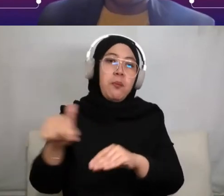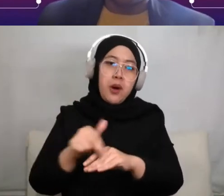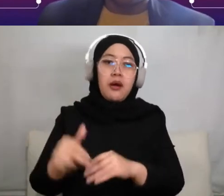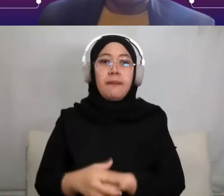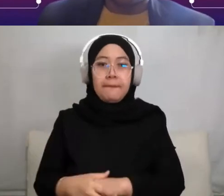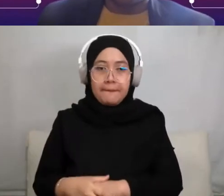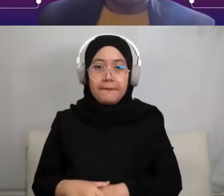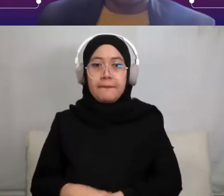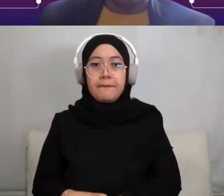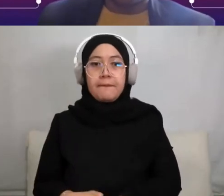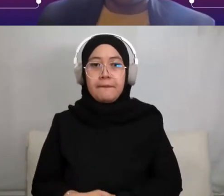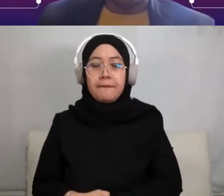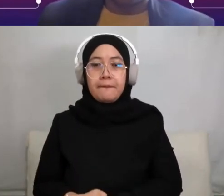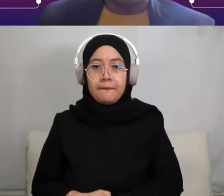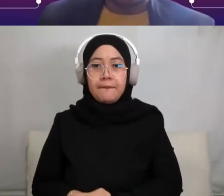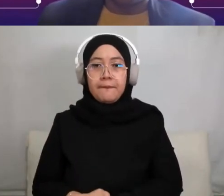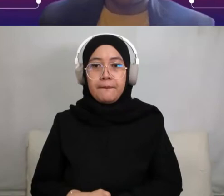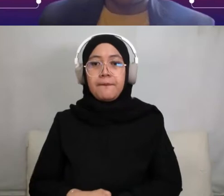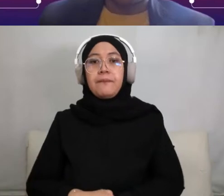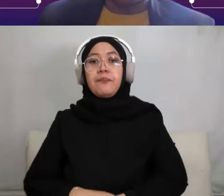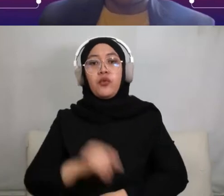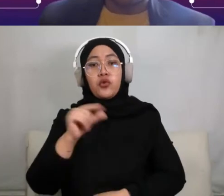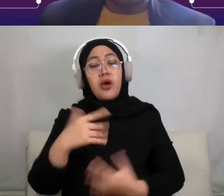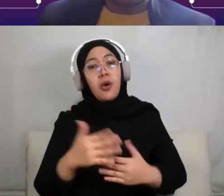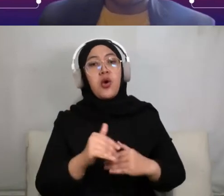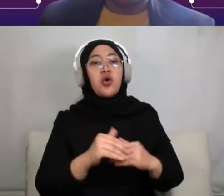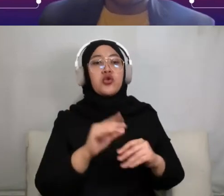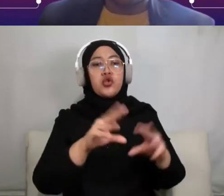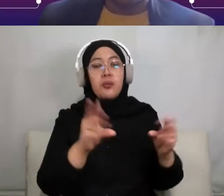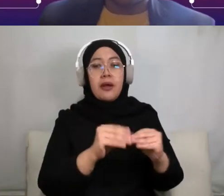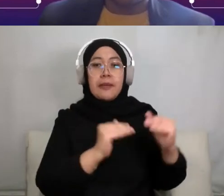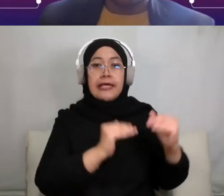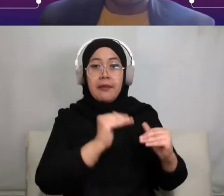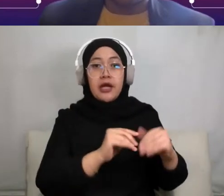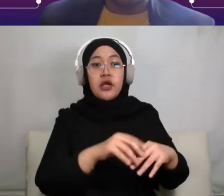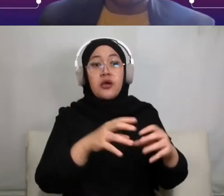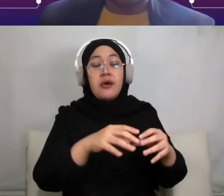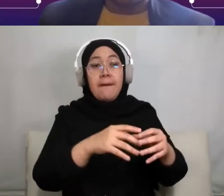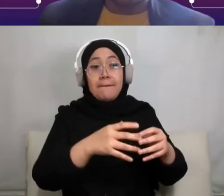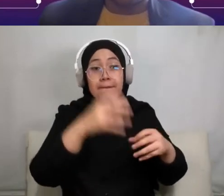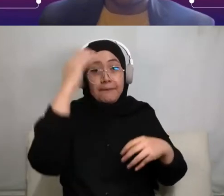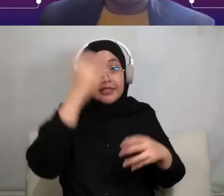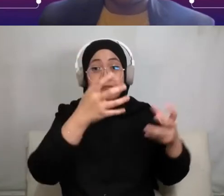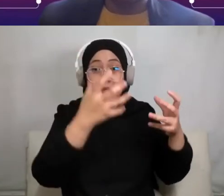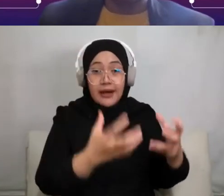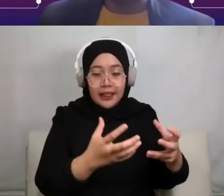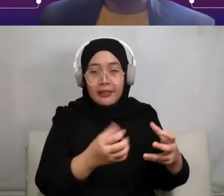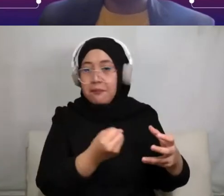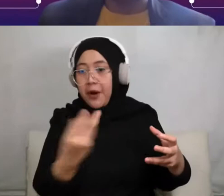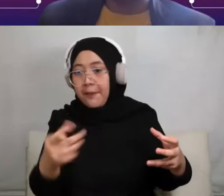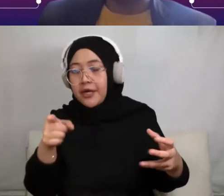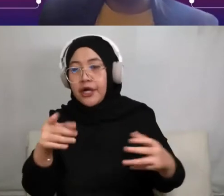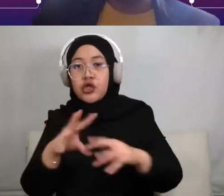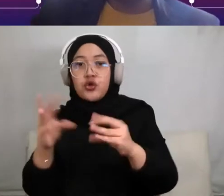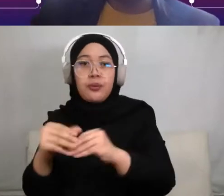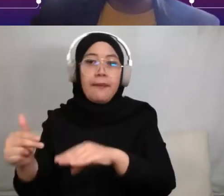to balance with the battery weight that will be bigger if we use the bigger battery, right? So is there any